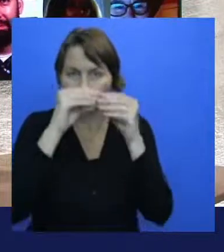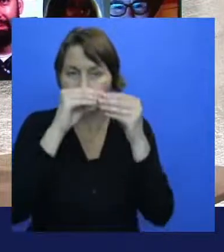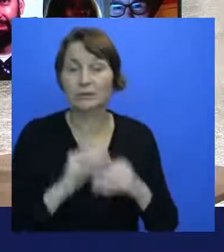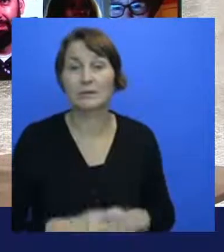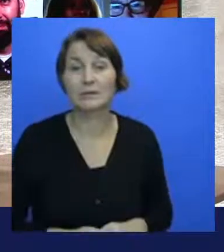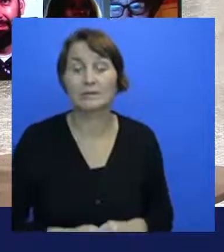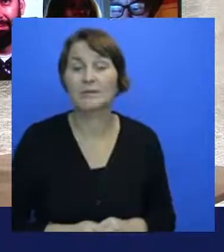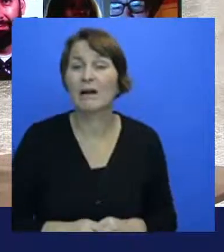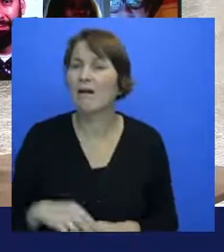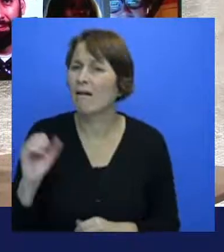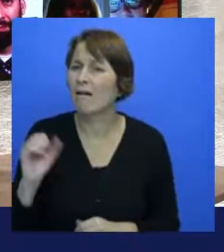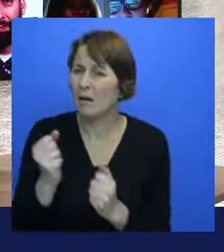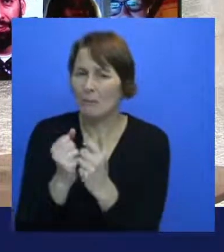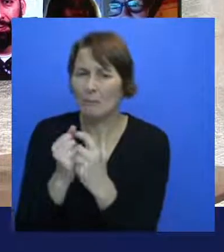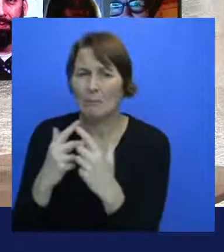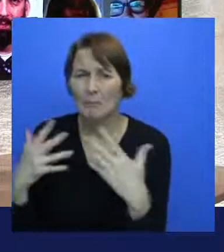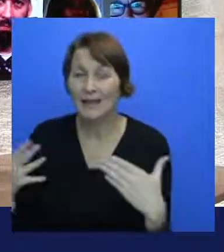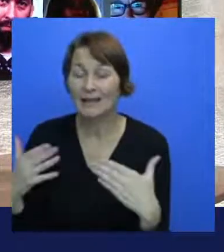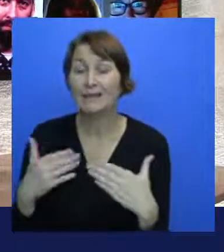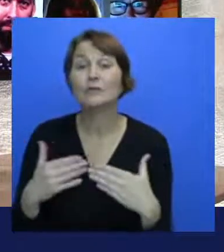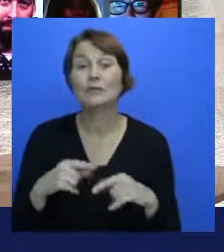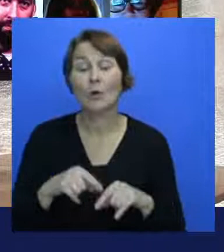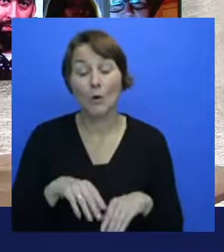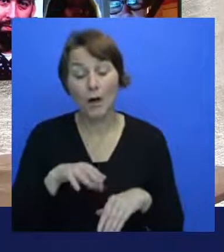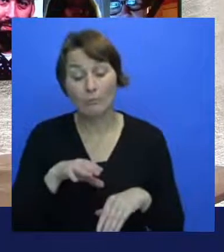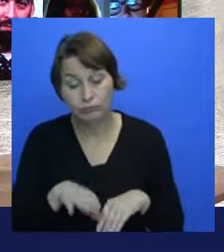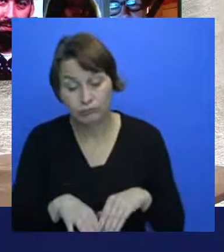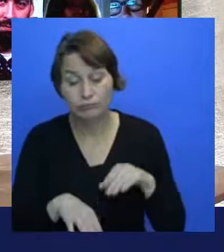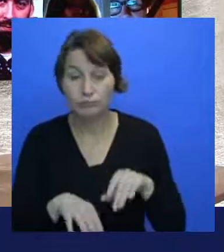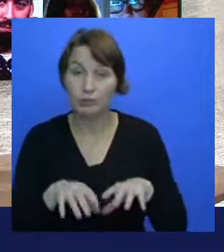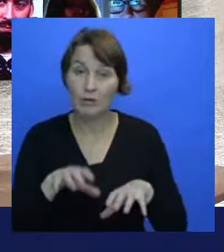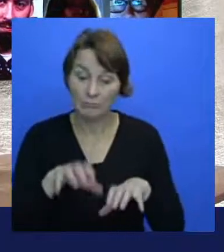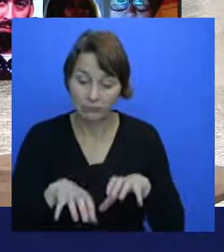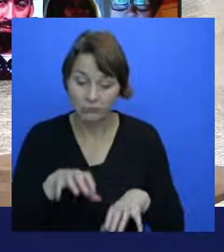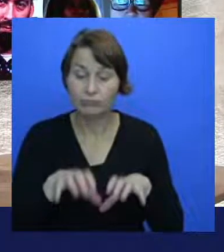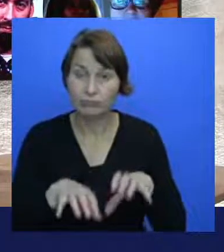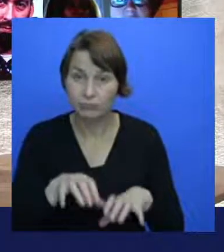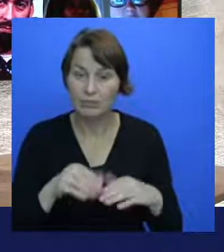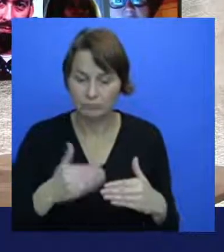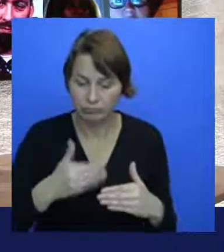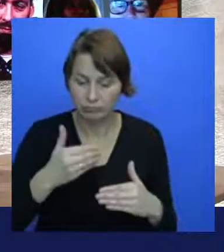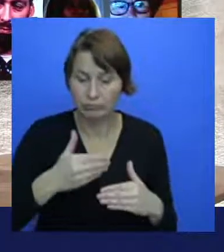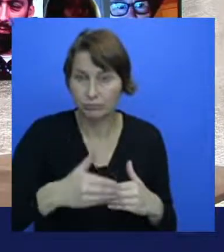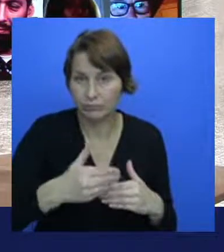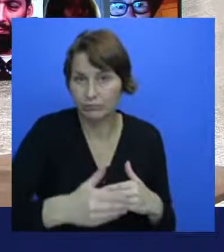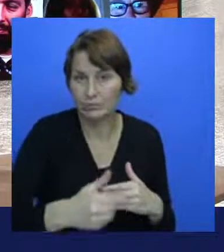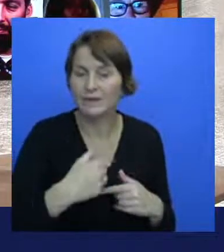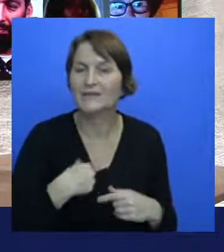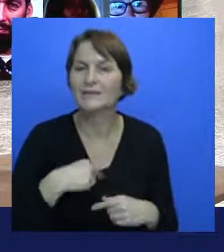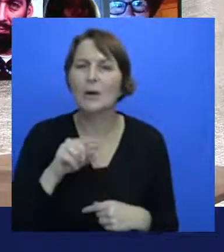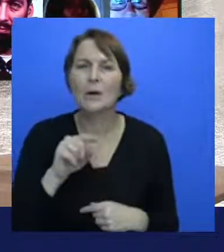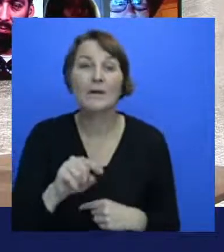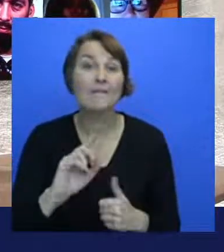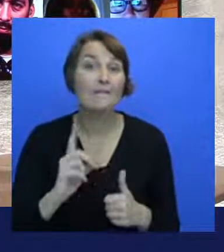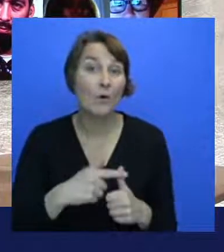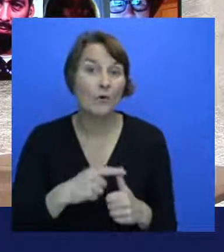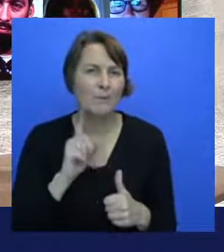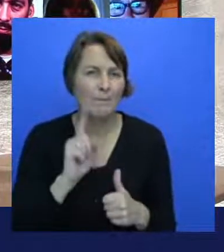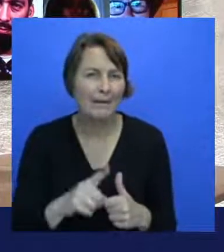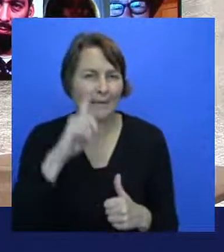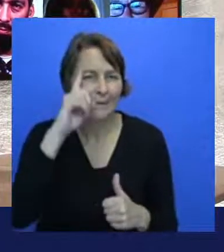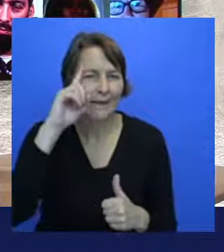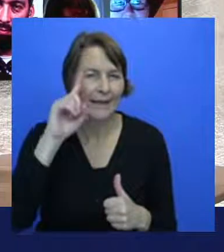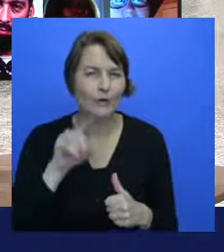along, let's say, building your model. And first of all, I would say be aware of your sample. So is your sample